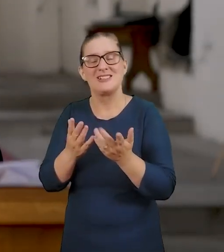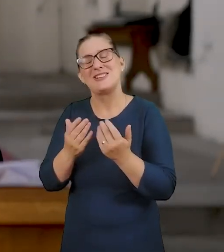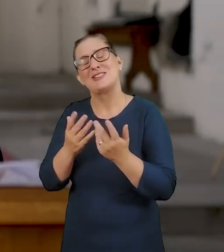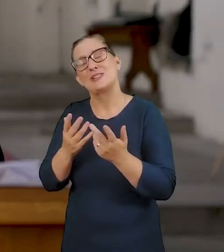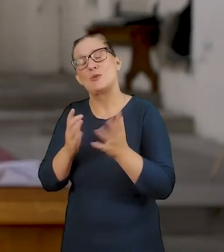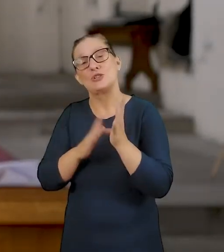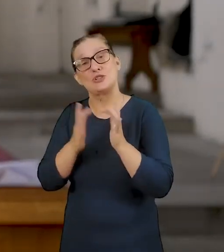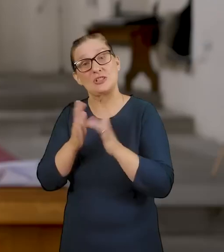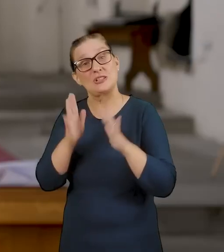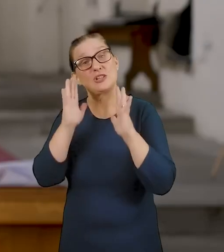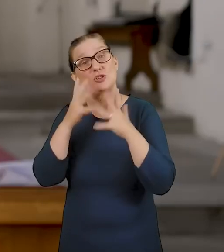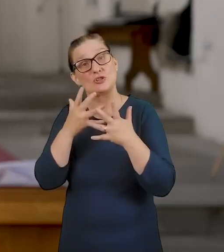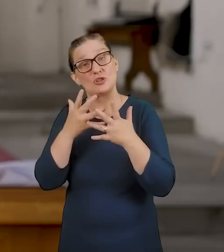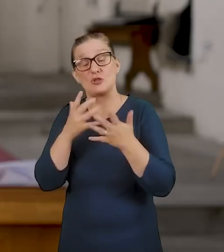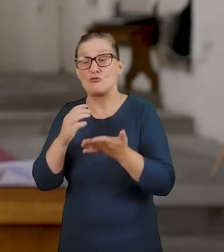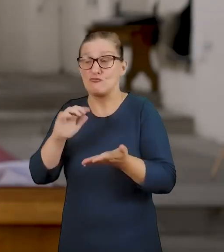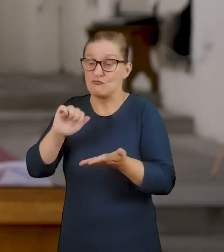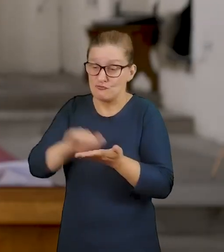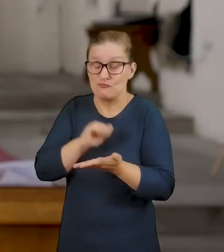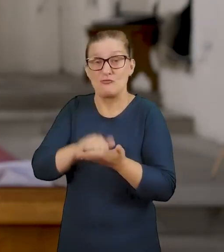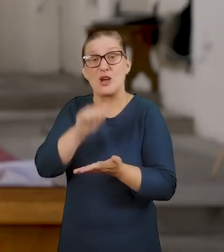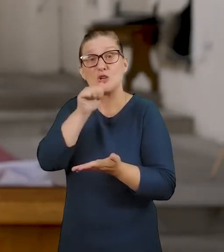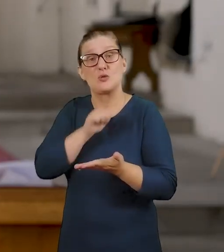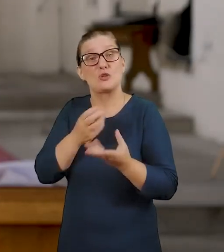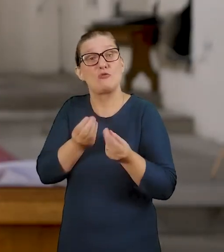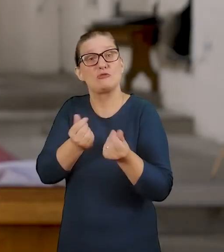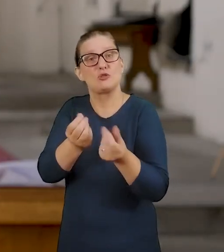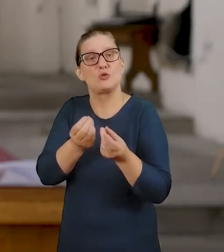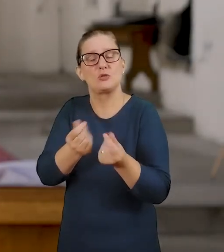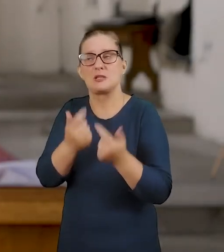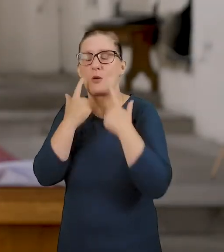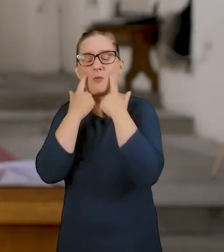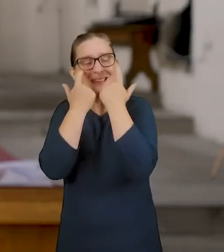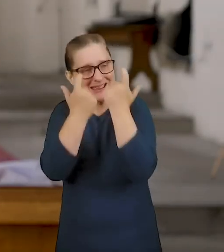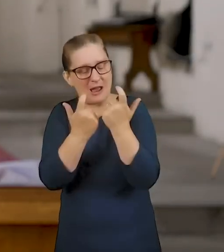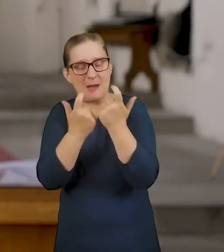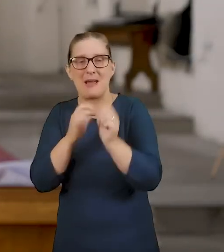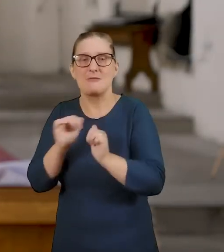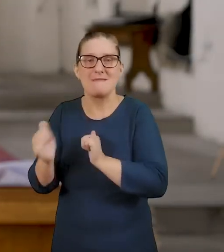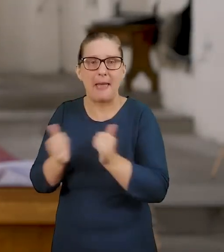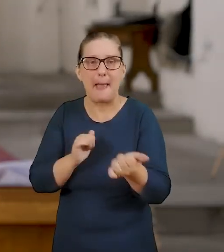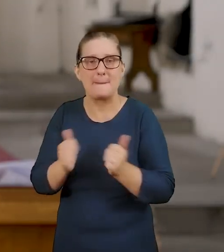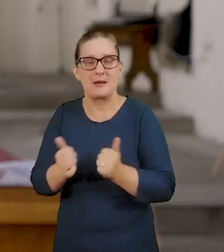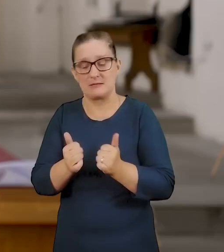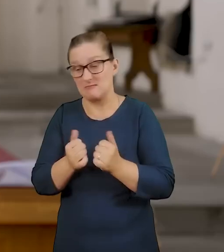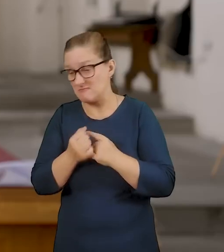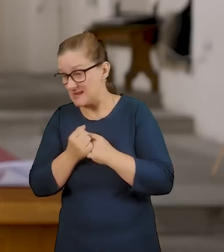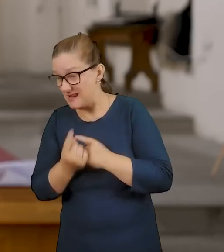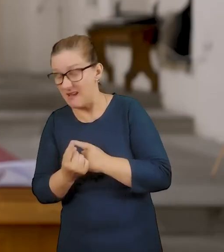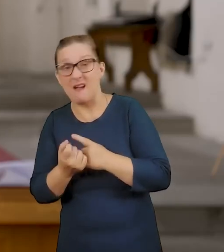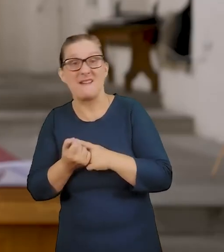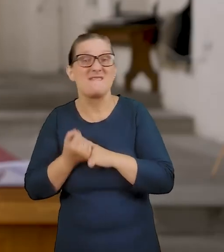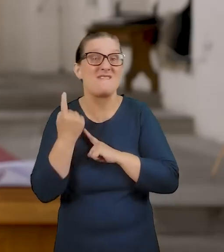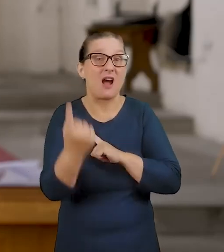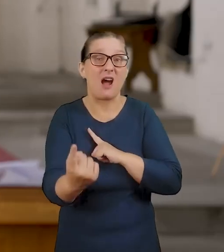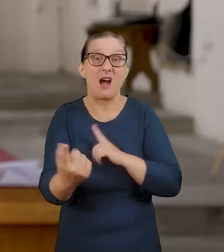So, more than right beliefs, Jesus is concerned with the right use of resources as we learn to care for the needs of